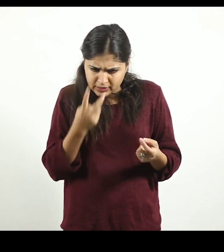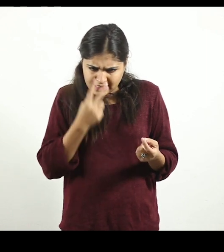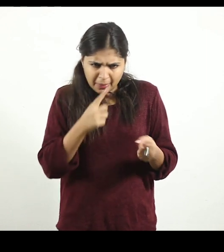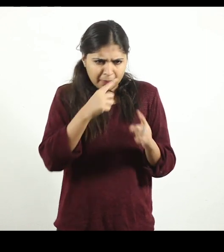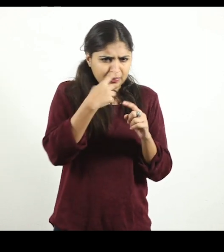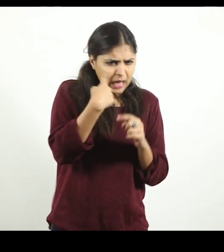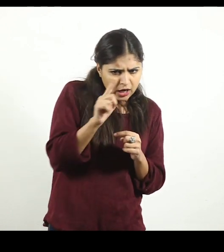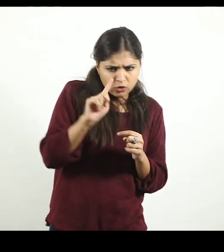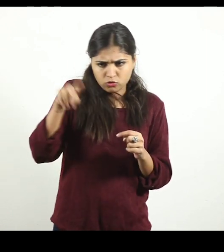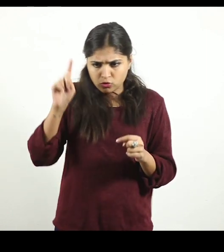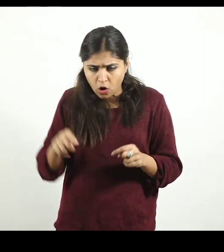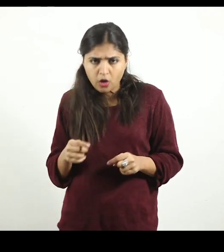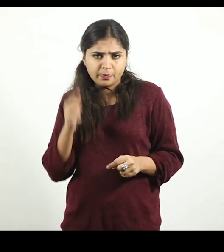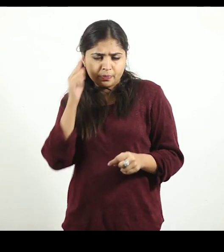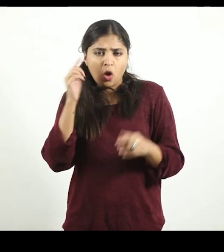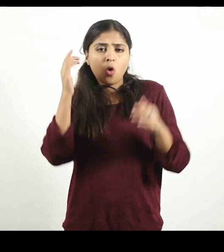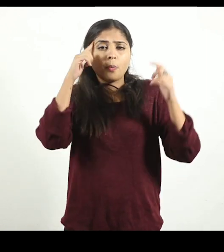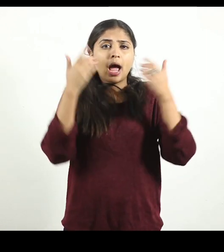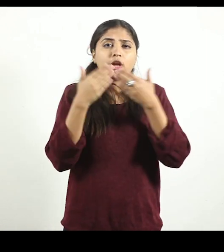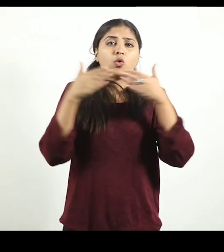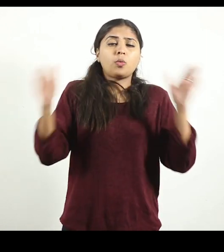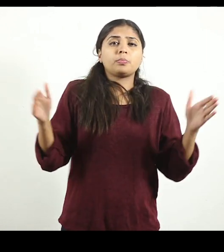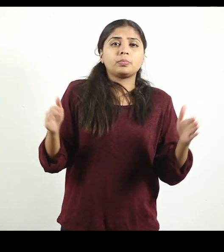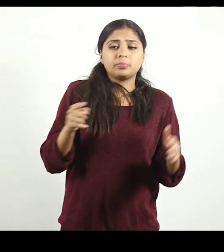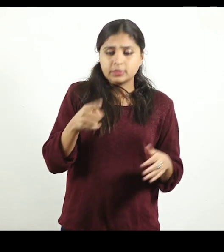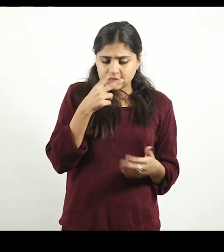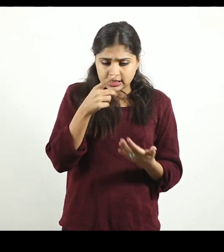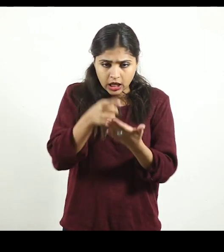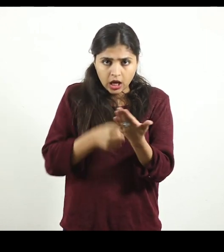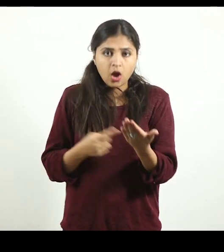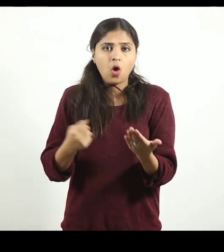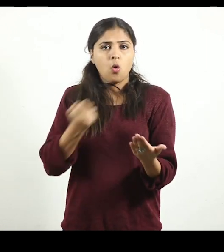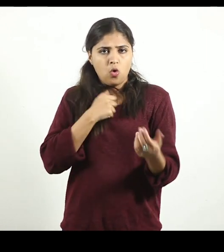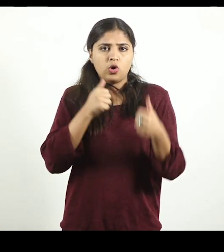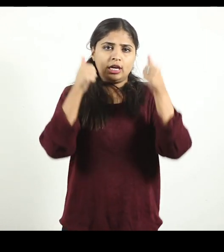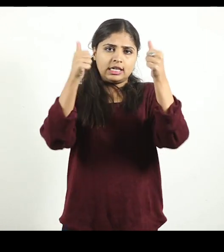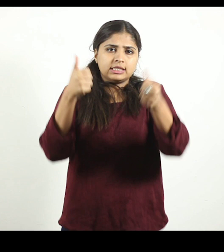and with an open mind so as to reach your own conclusion.